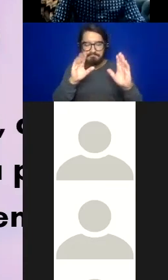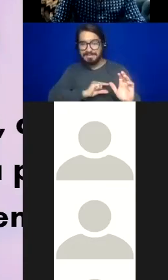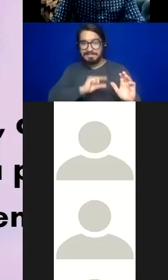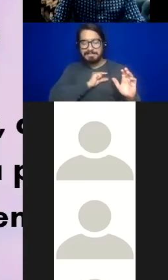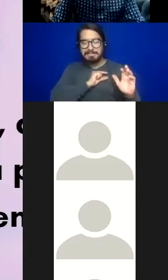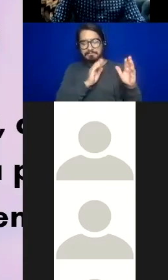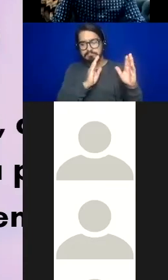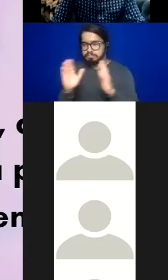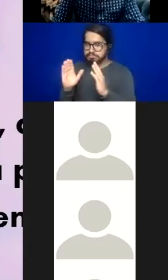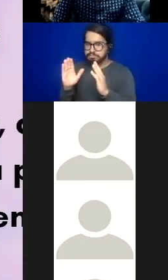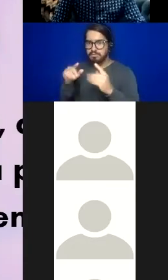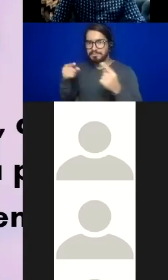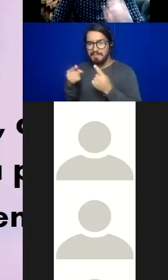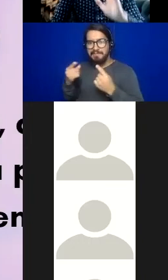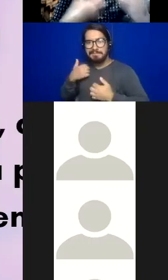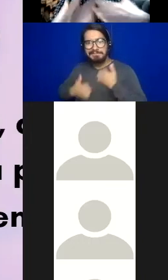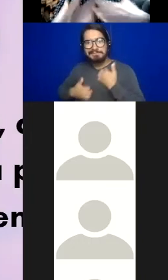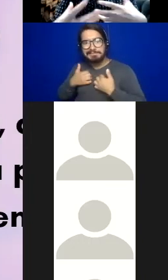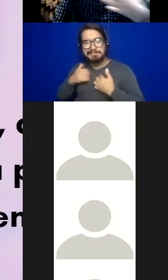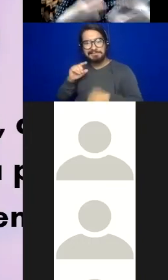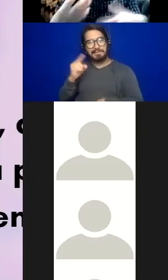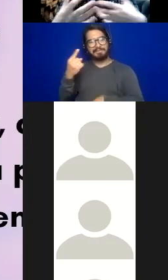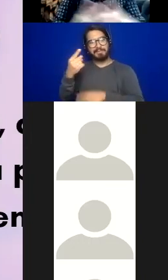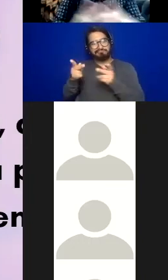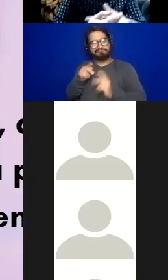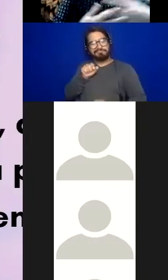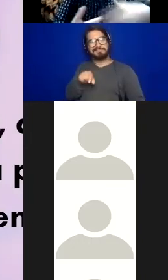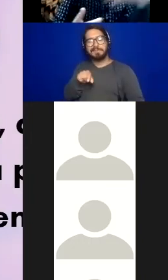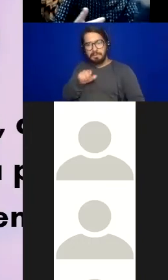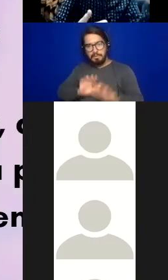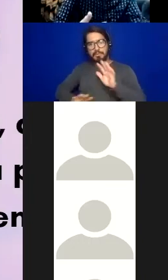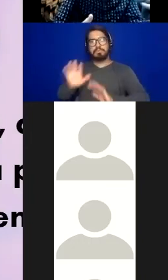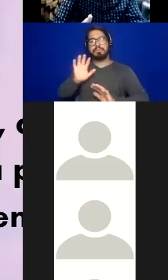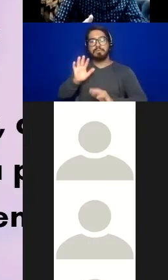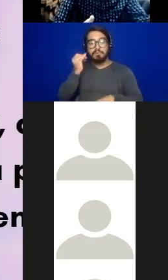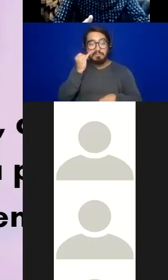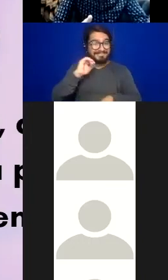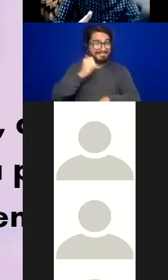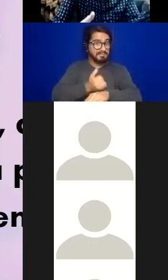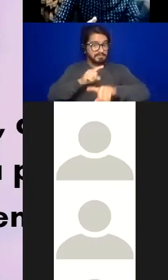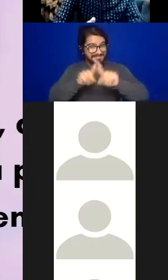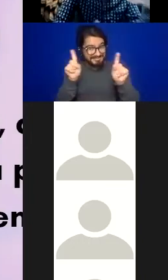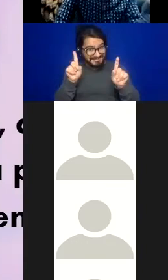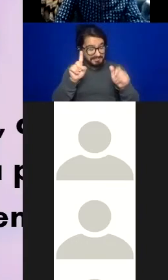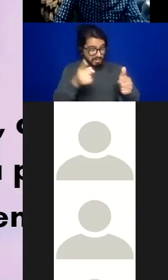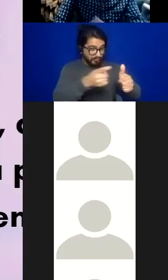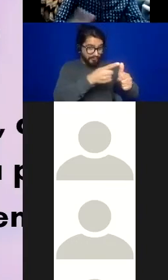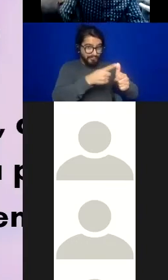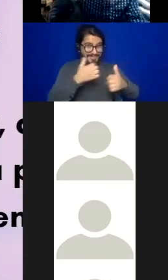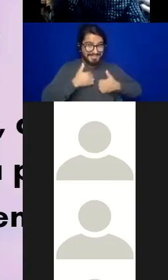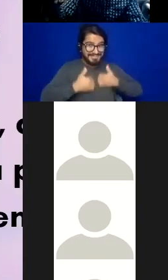painful emotions in the first place. Right? So she's like distinguishing between this primary emotion of like psychic